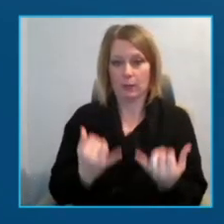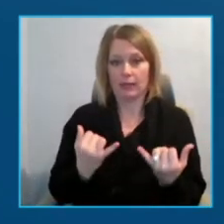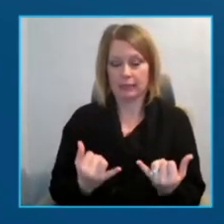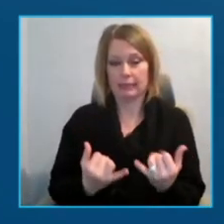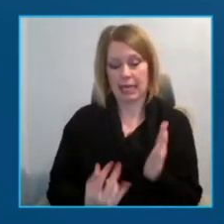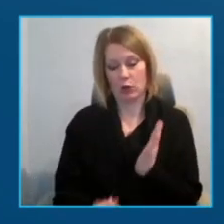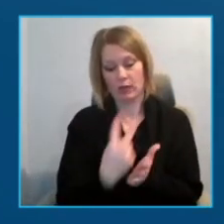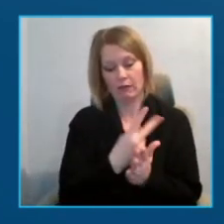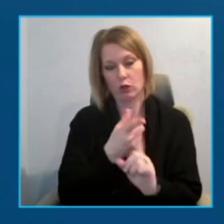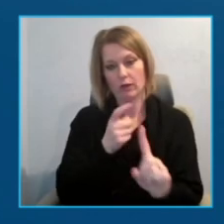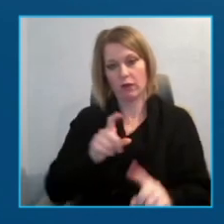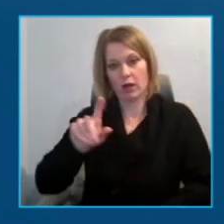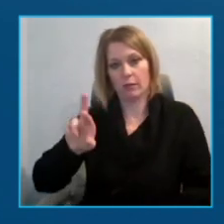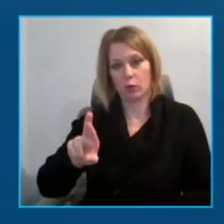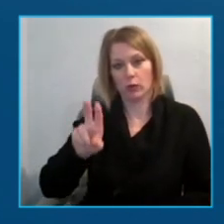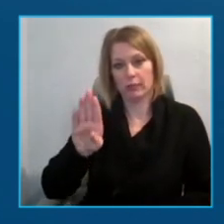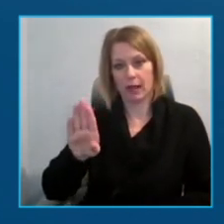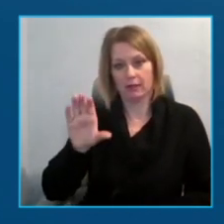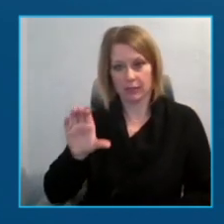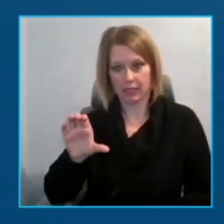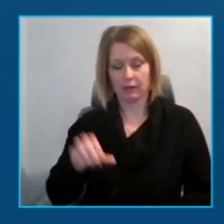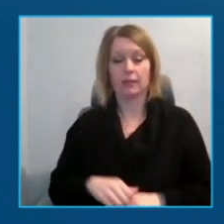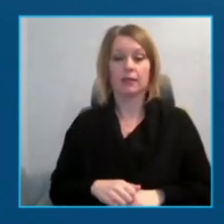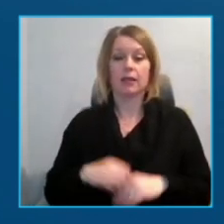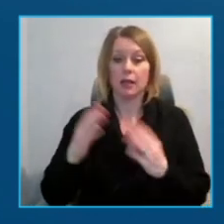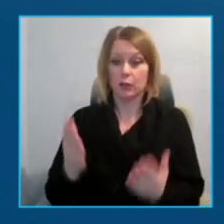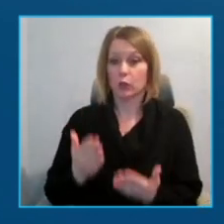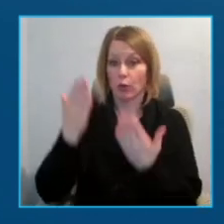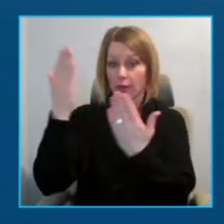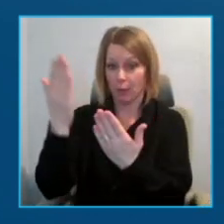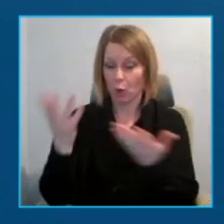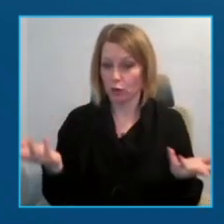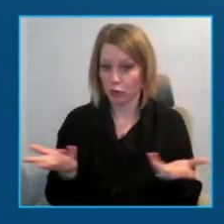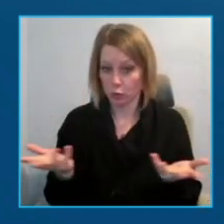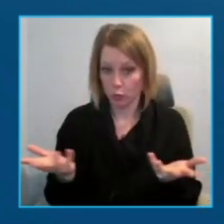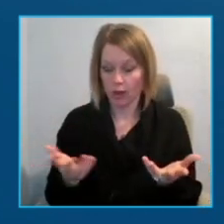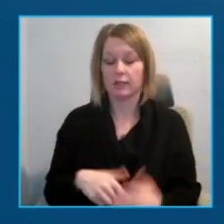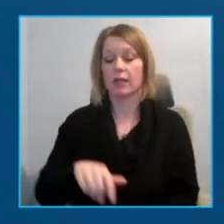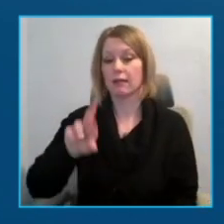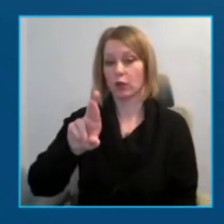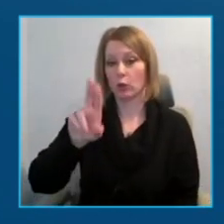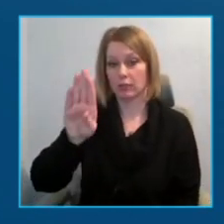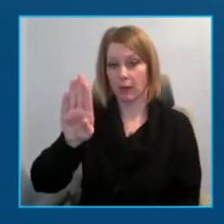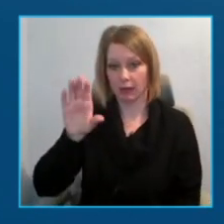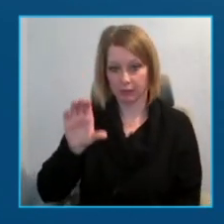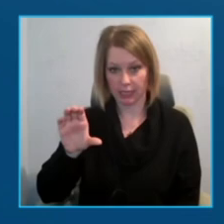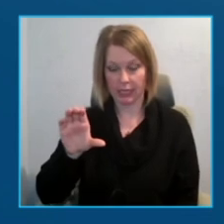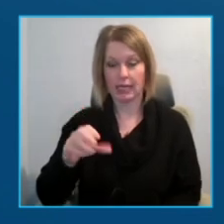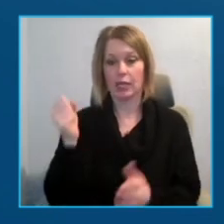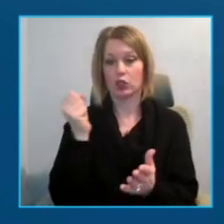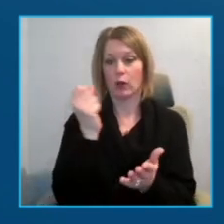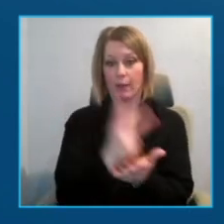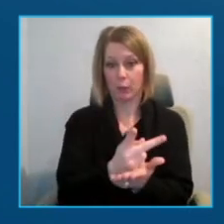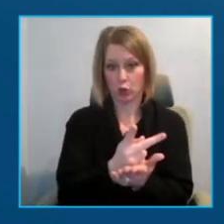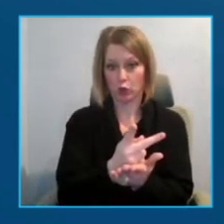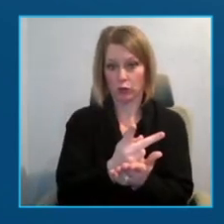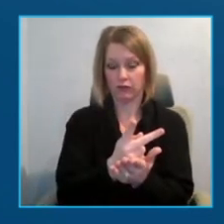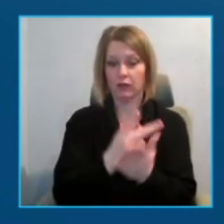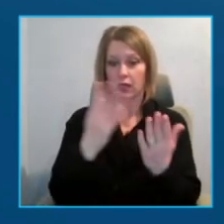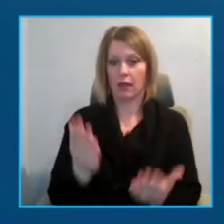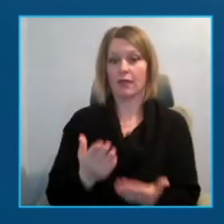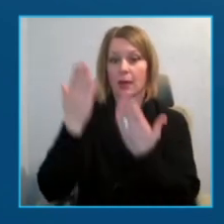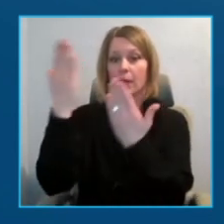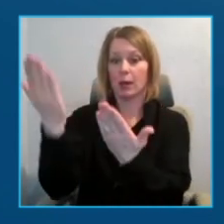Therefore, the motion is for the Rules and Bylaws Committee to approve the proposed bylaws as